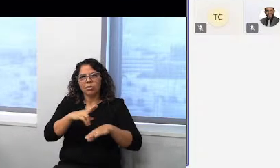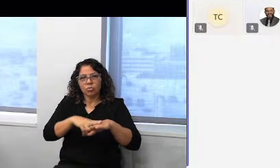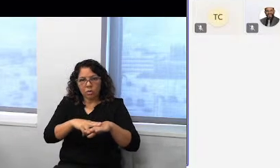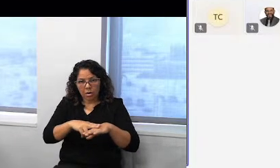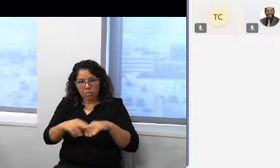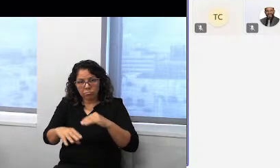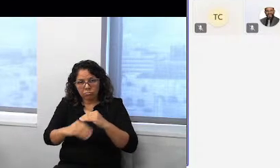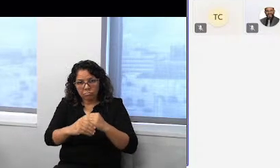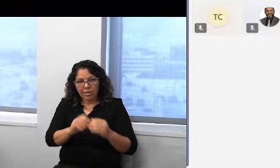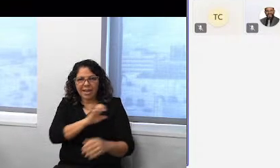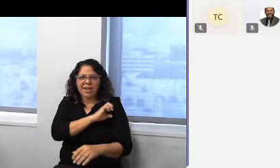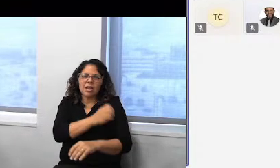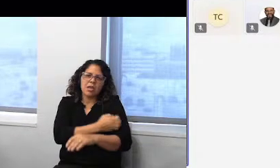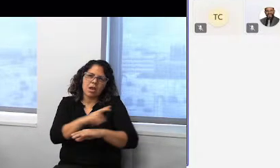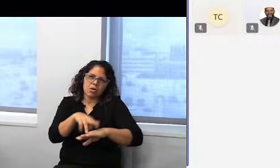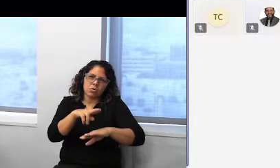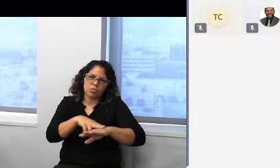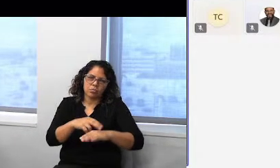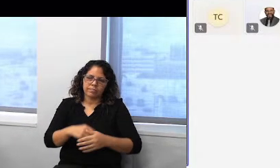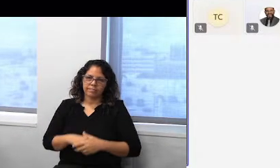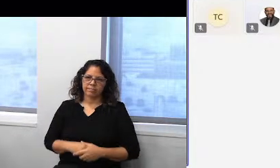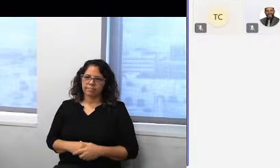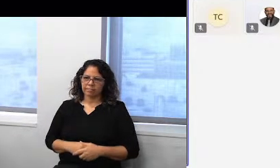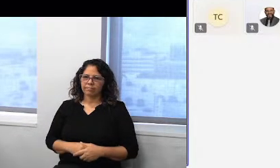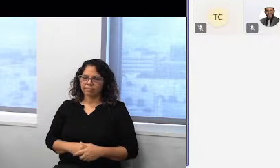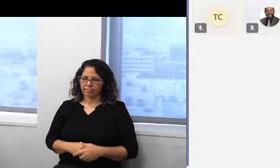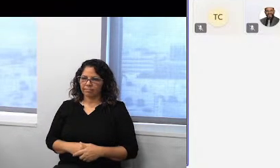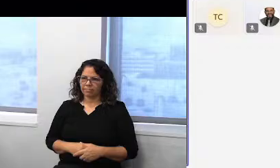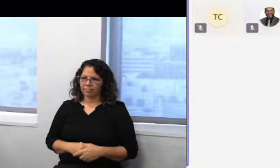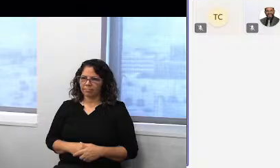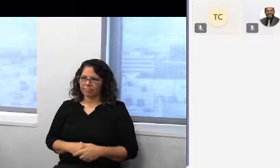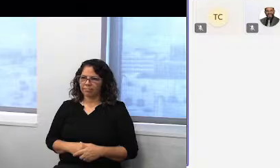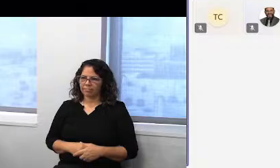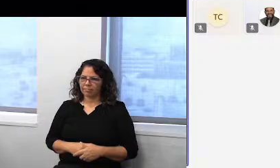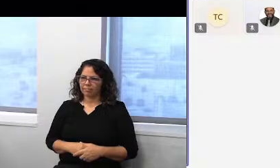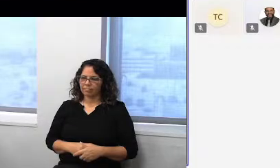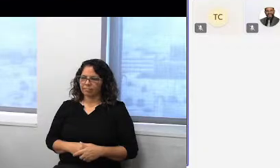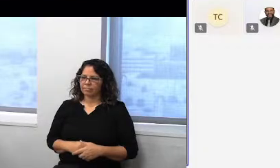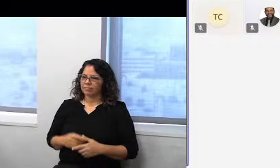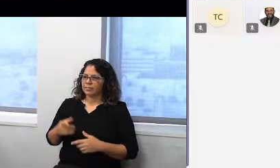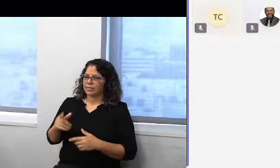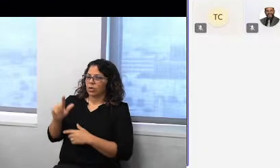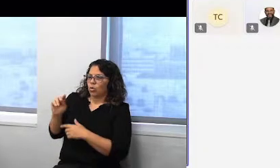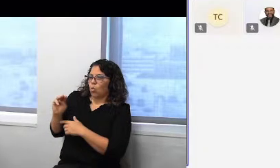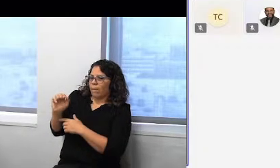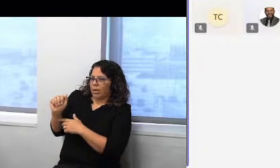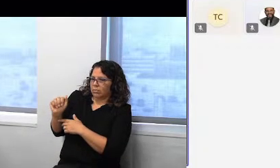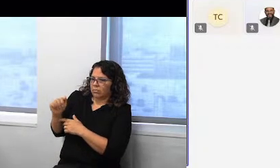the engineering and the planning, how are you taking into account,